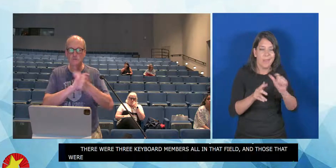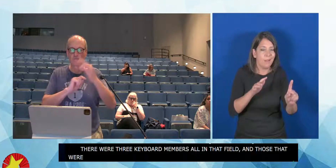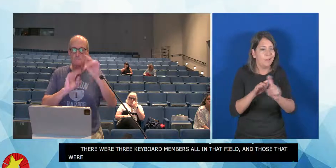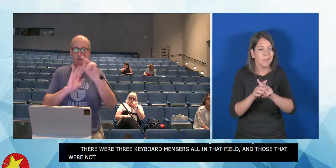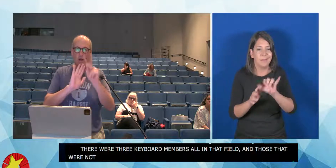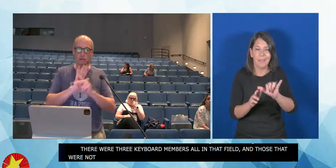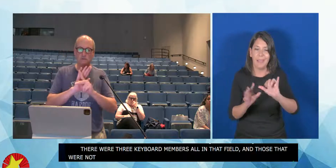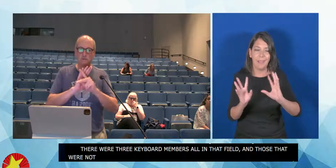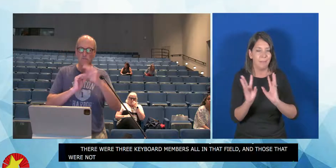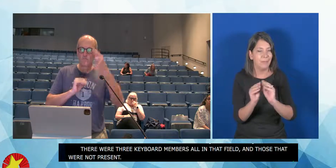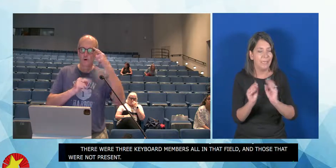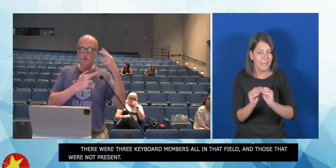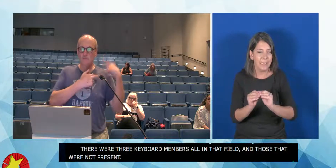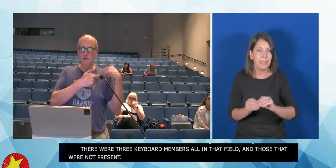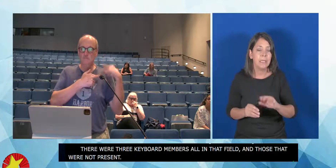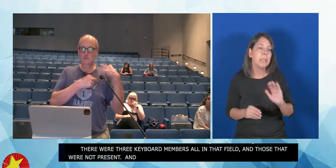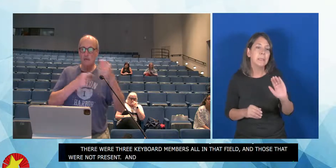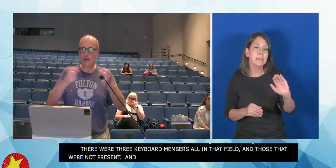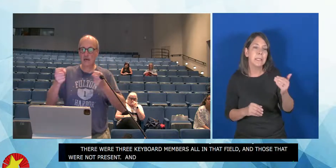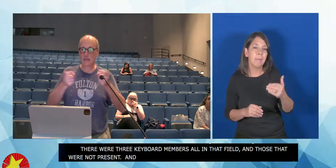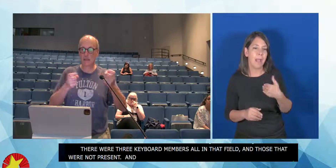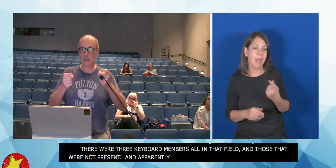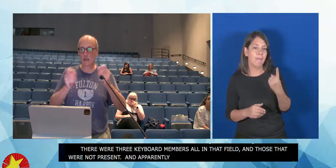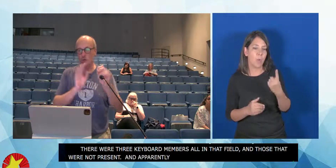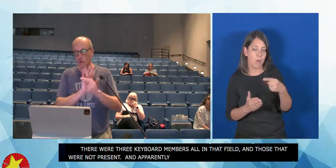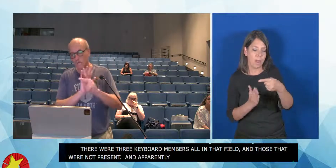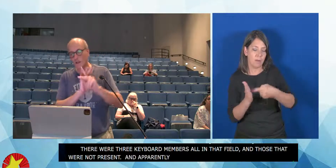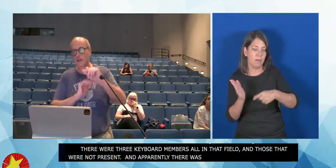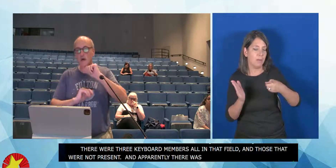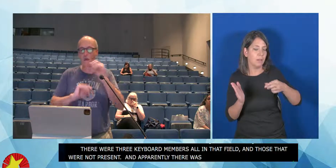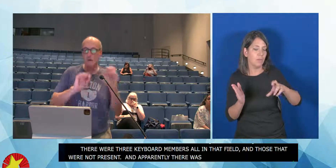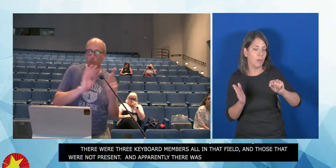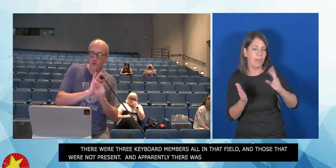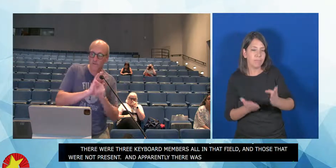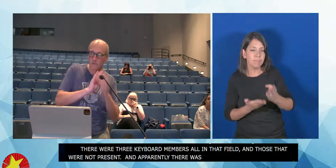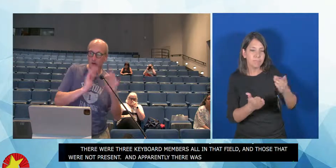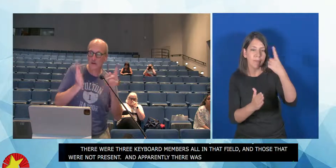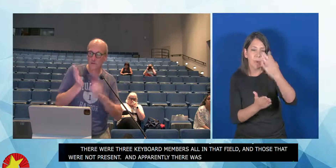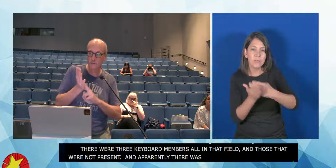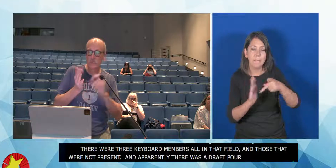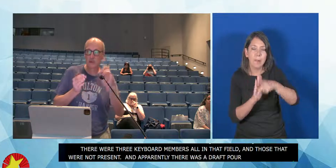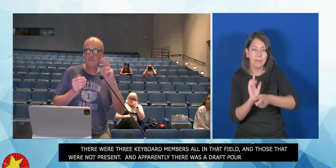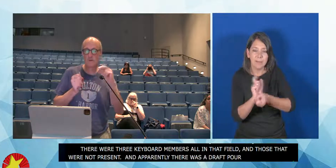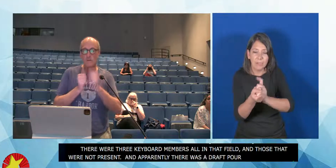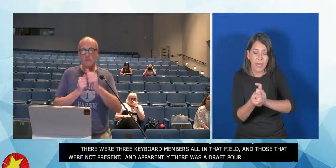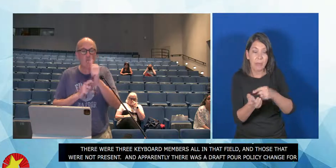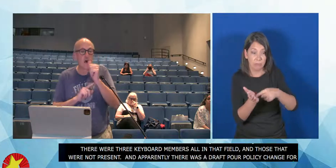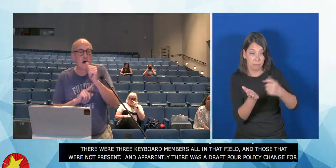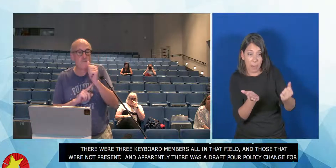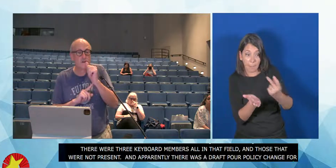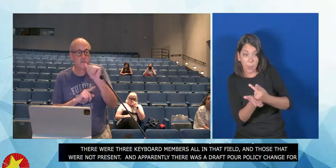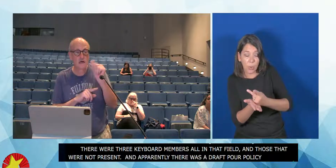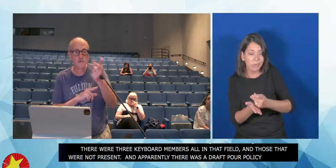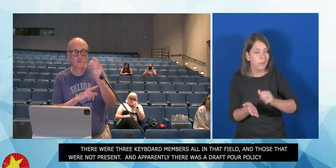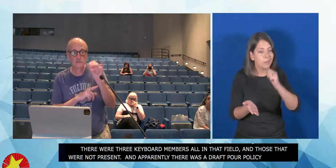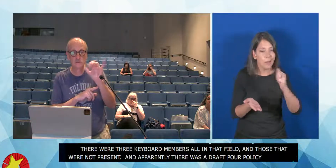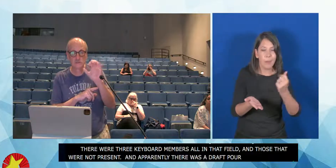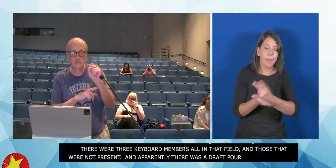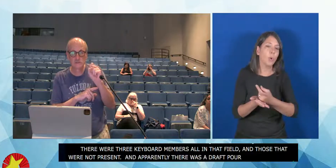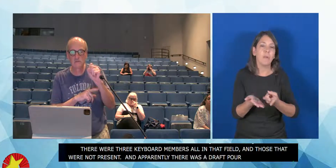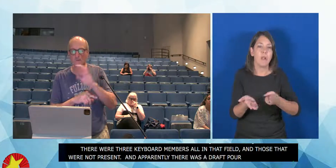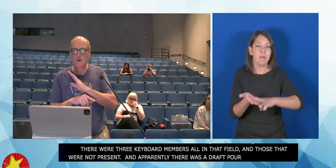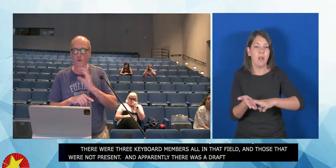And apparently there was a draft presented for a policy change for the responsibility of approving or not approving contracts